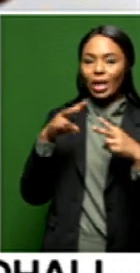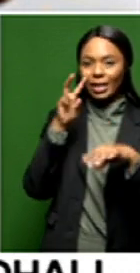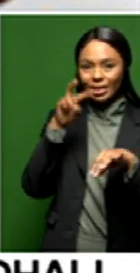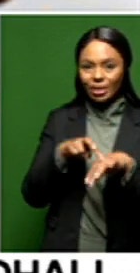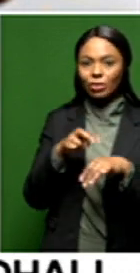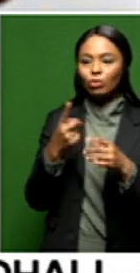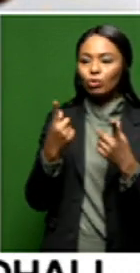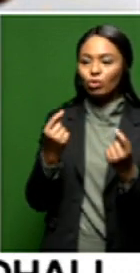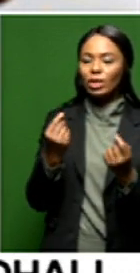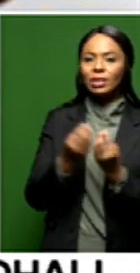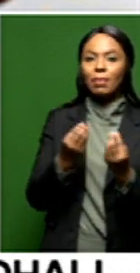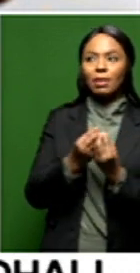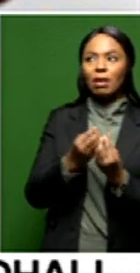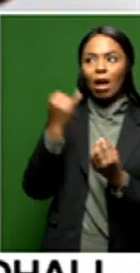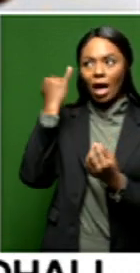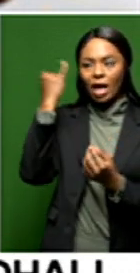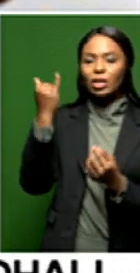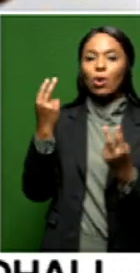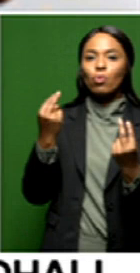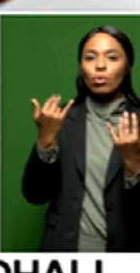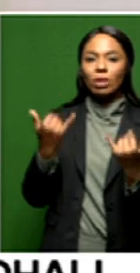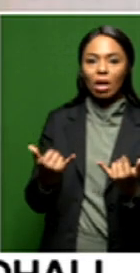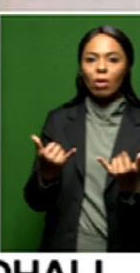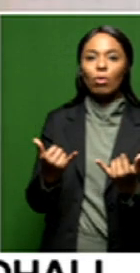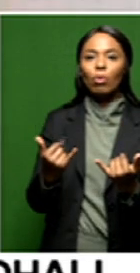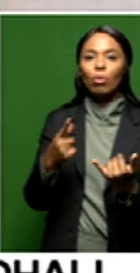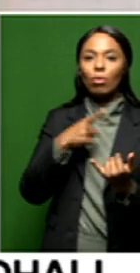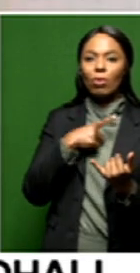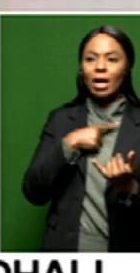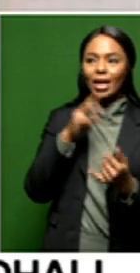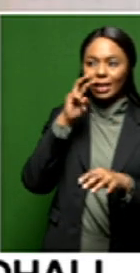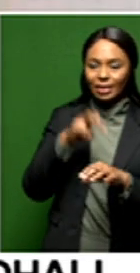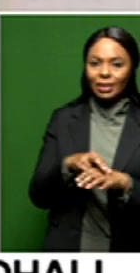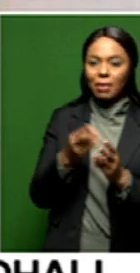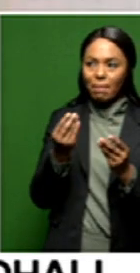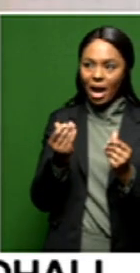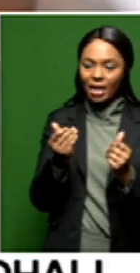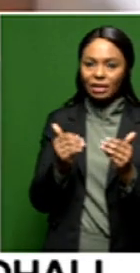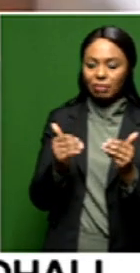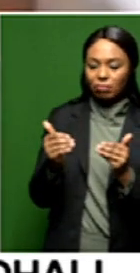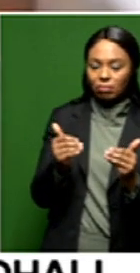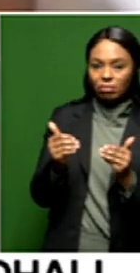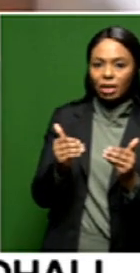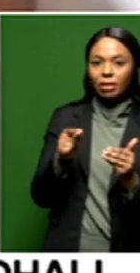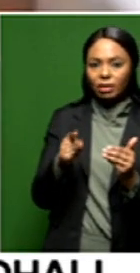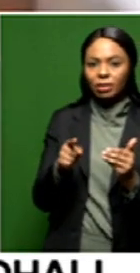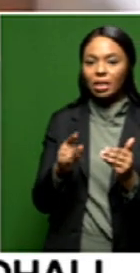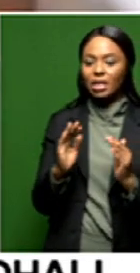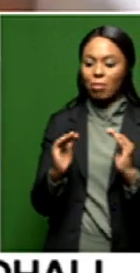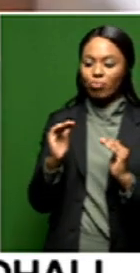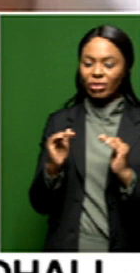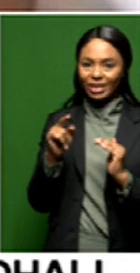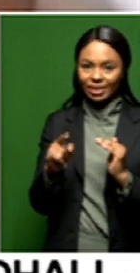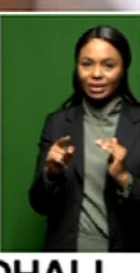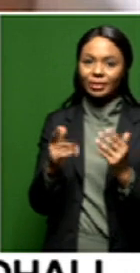the game, even though the costs are high in it, and they need to stay relevant and afloat. So, all of those three factors